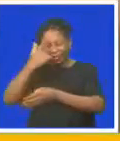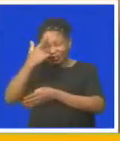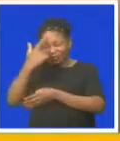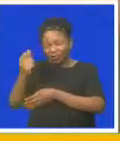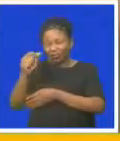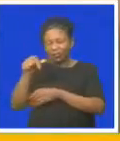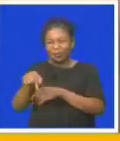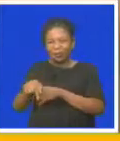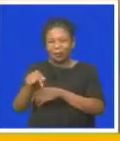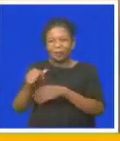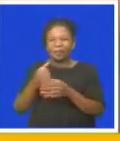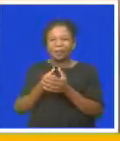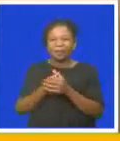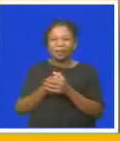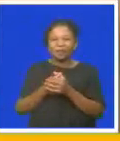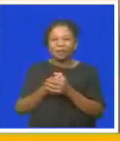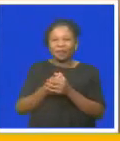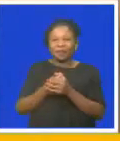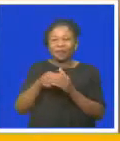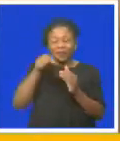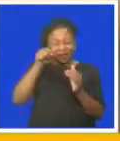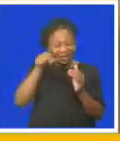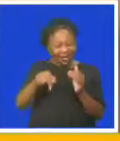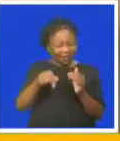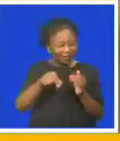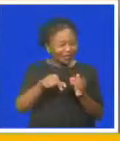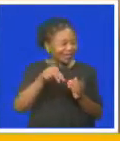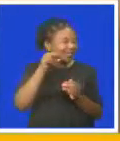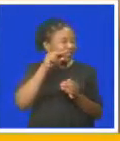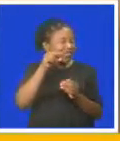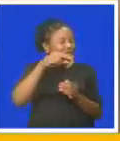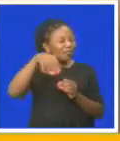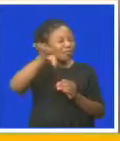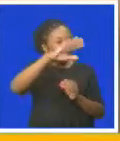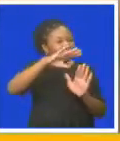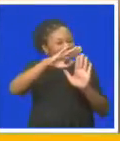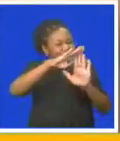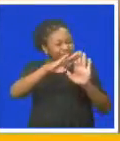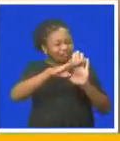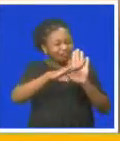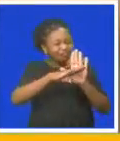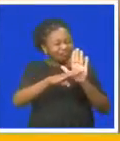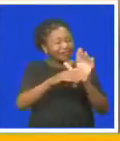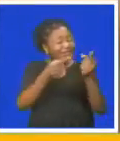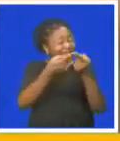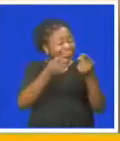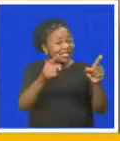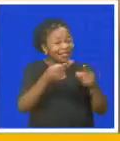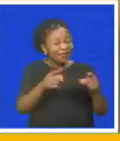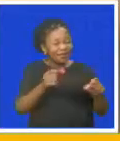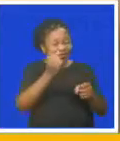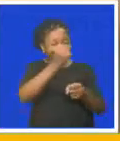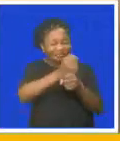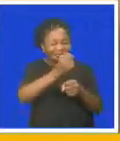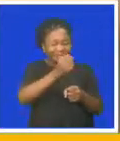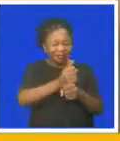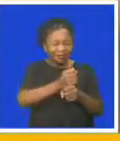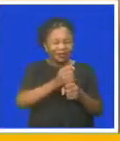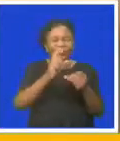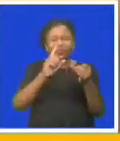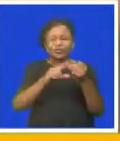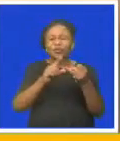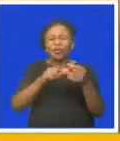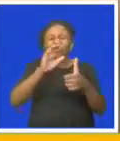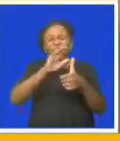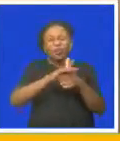to list different types of jobs, mm-hmm. state the importance of different types of jobs, discuss the pictures